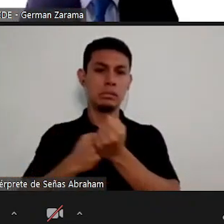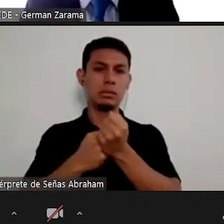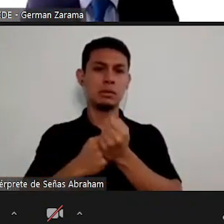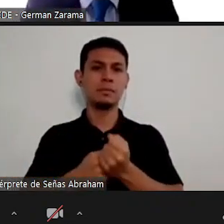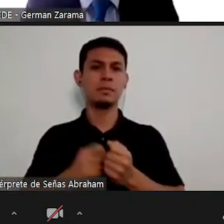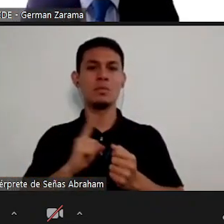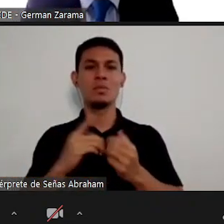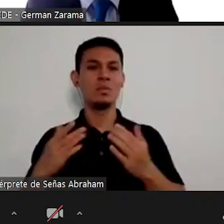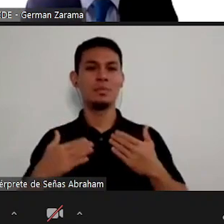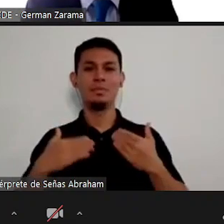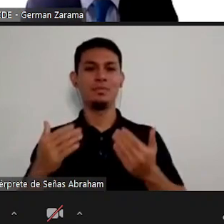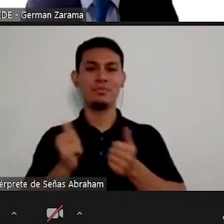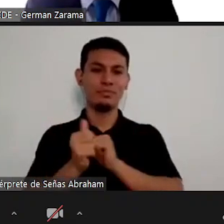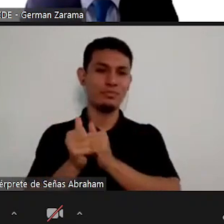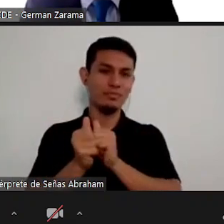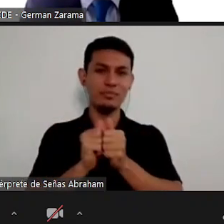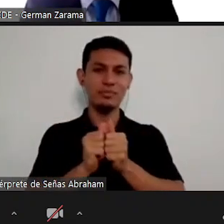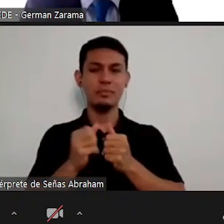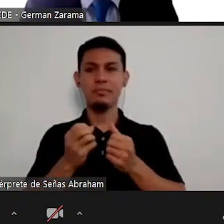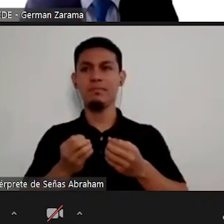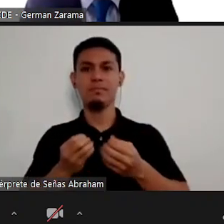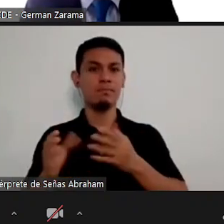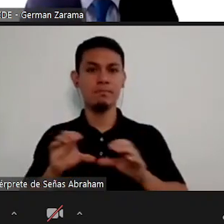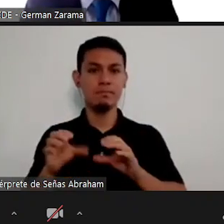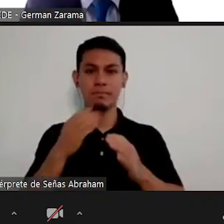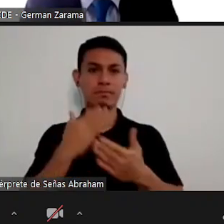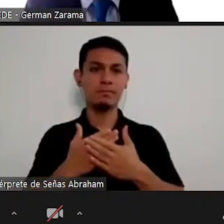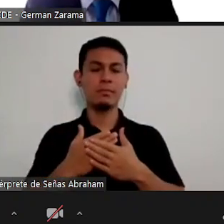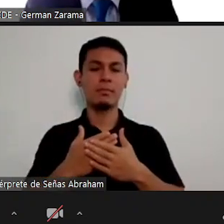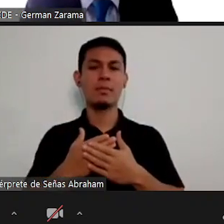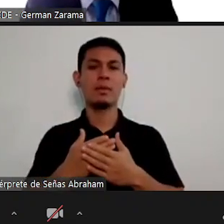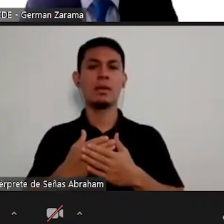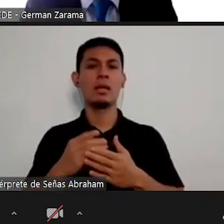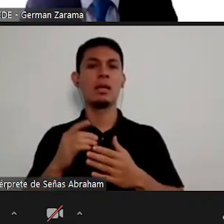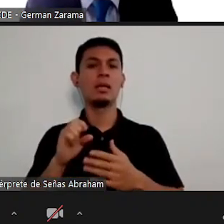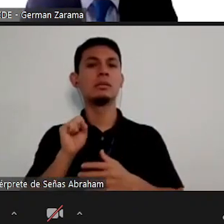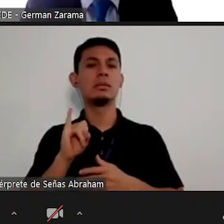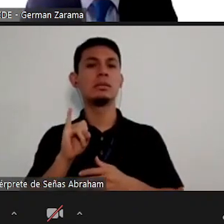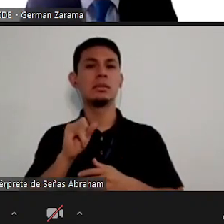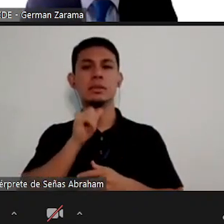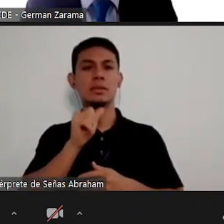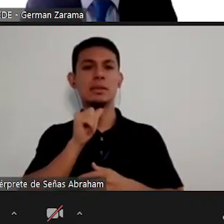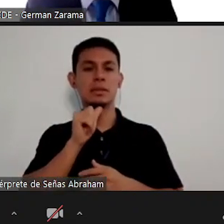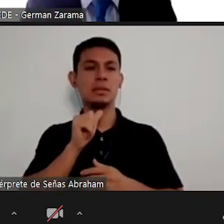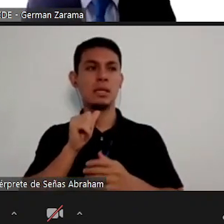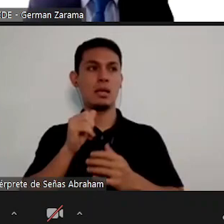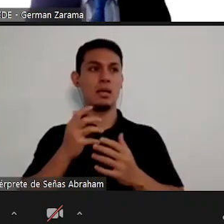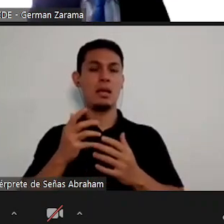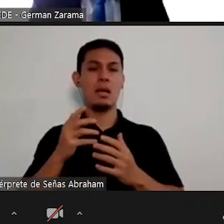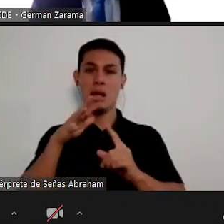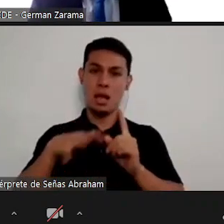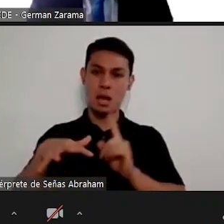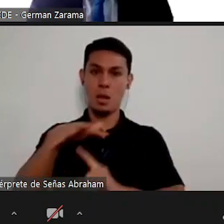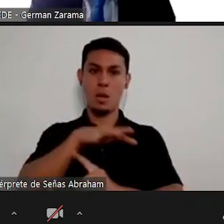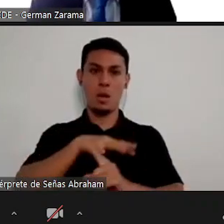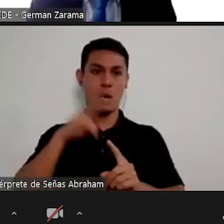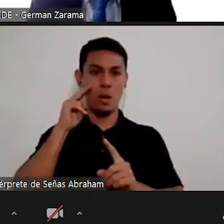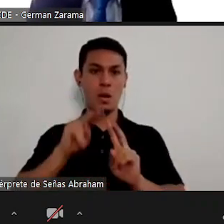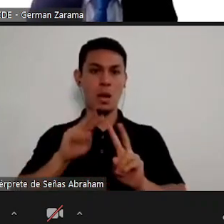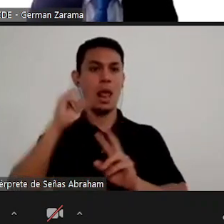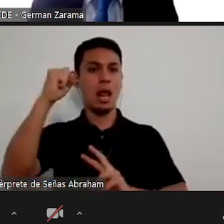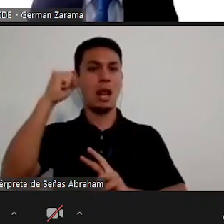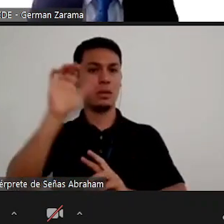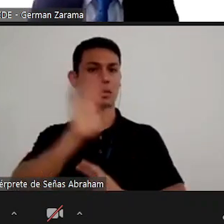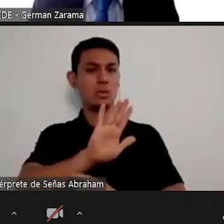climate change in our society we cannot generate competitiveness and productivity in a sustainable fashion if we don't consider the environment